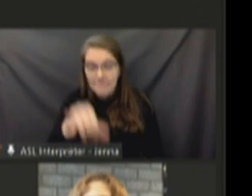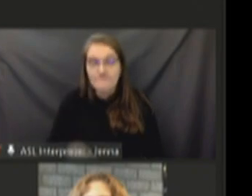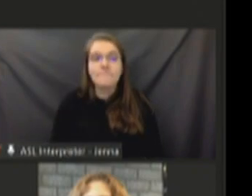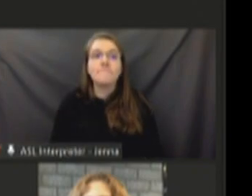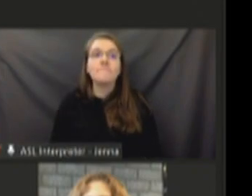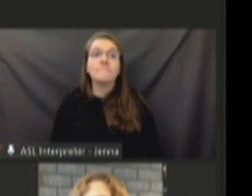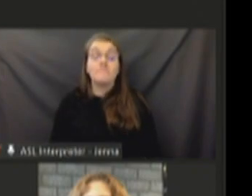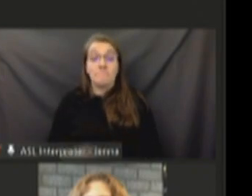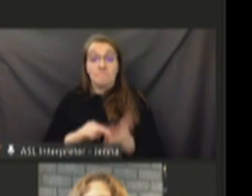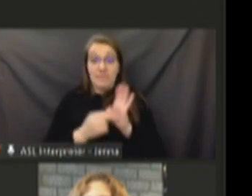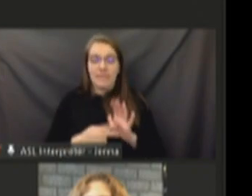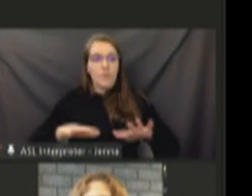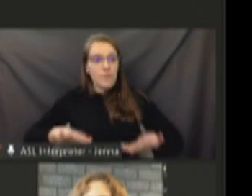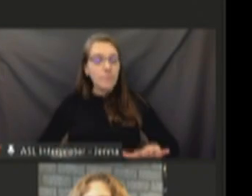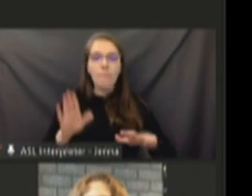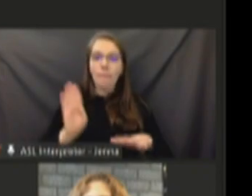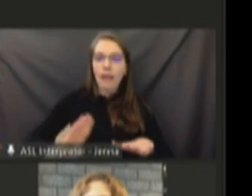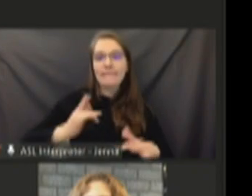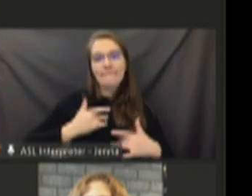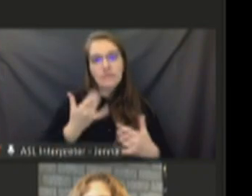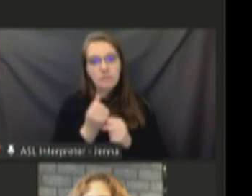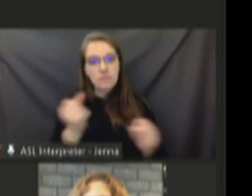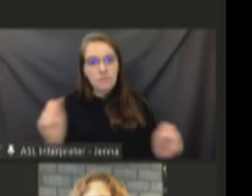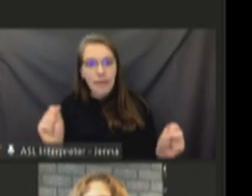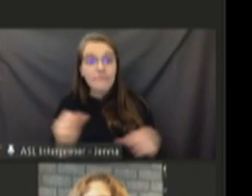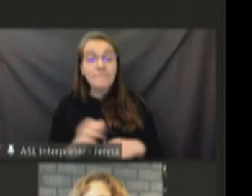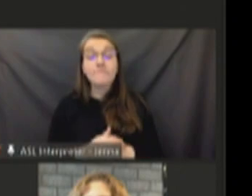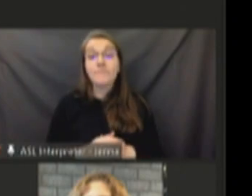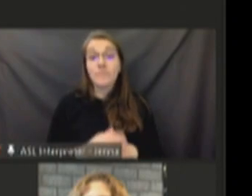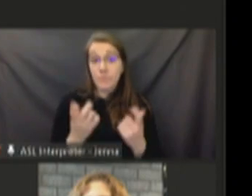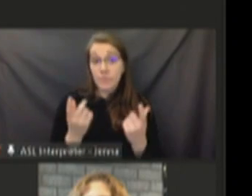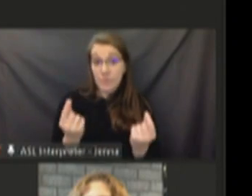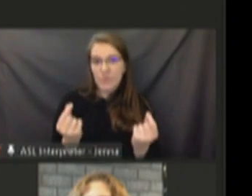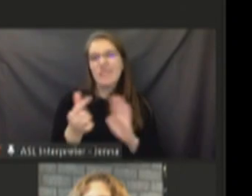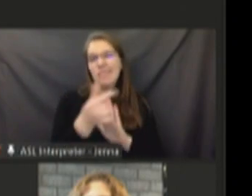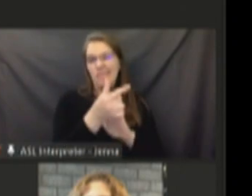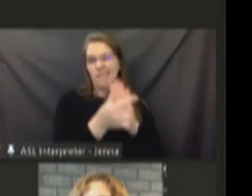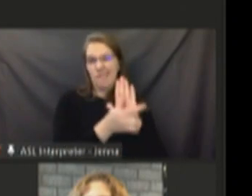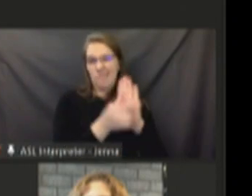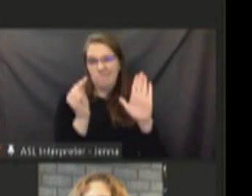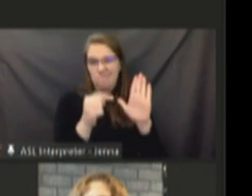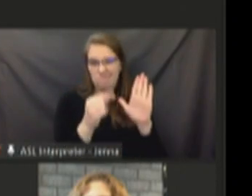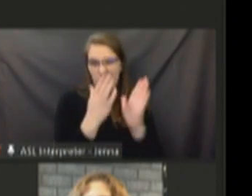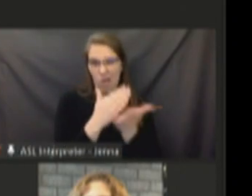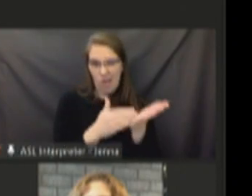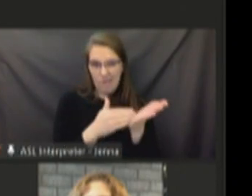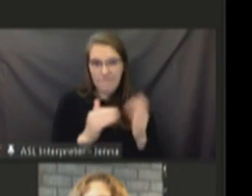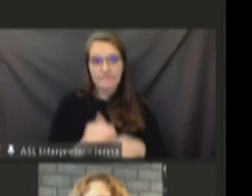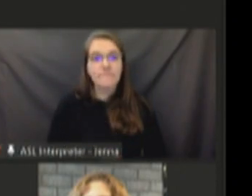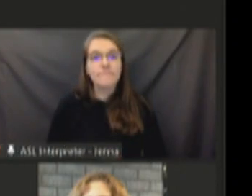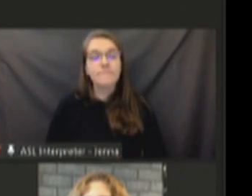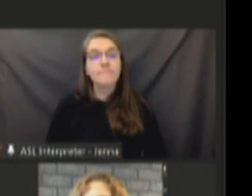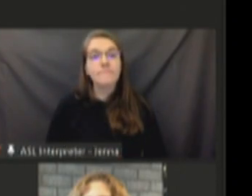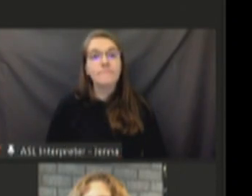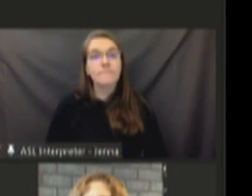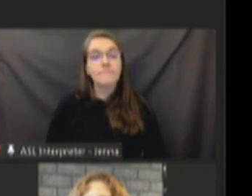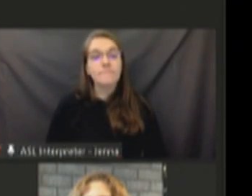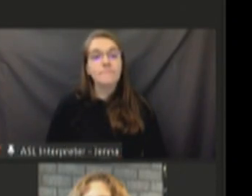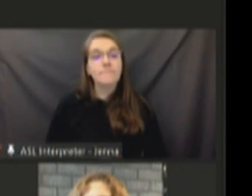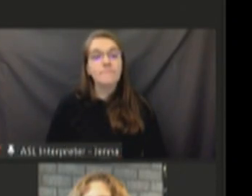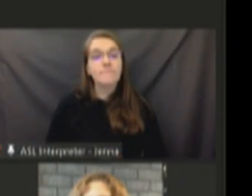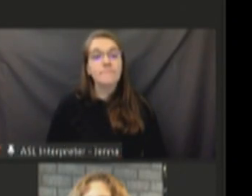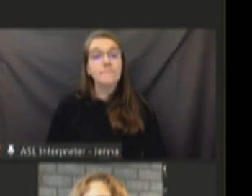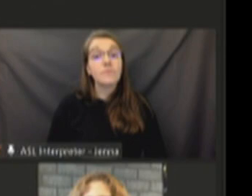safe. And one way that we do that is starting with the legal aspect of things. So we are